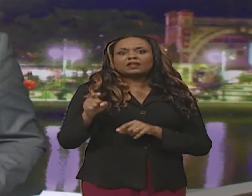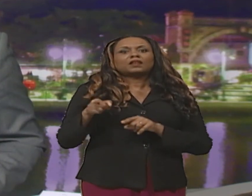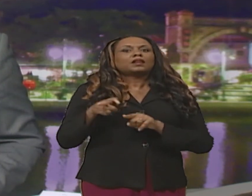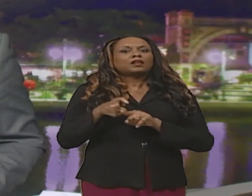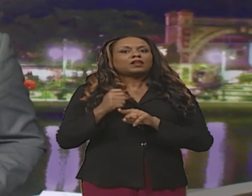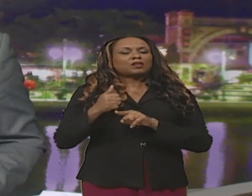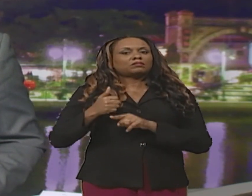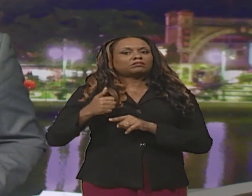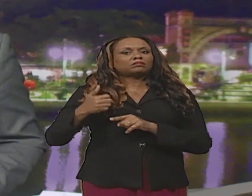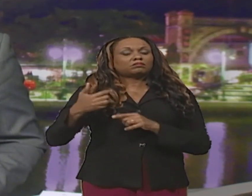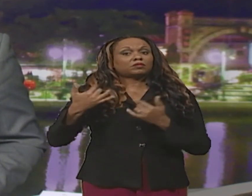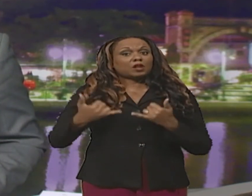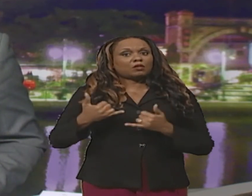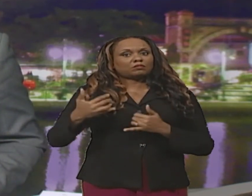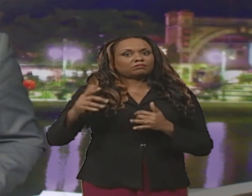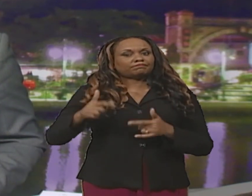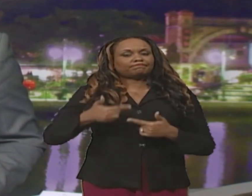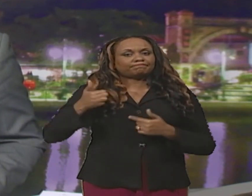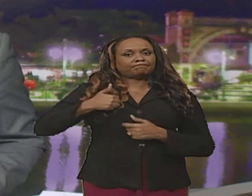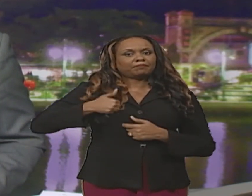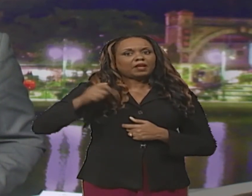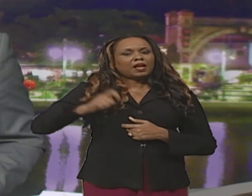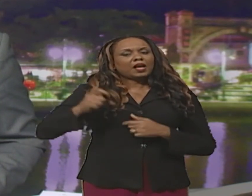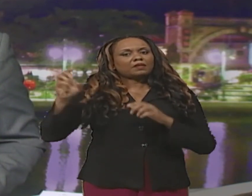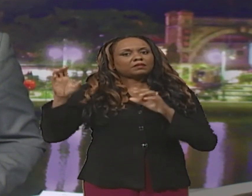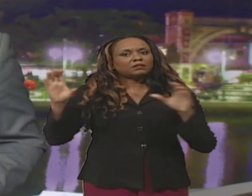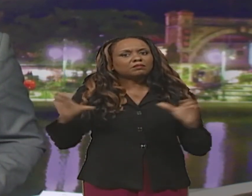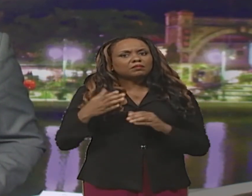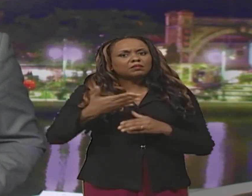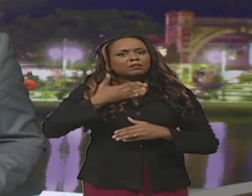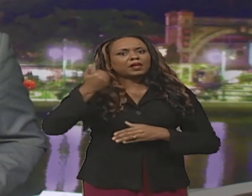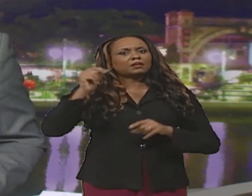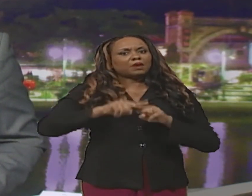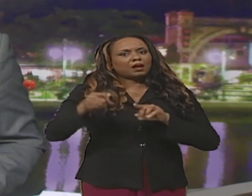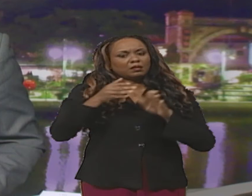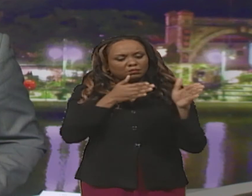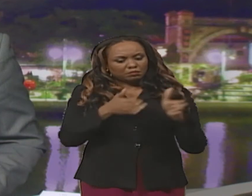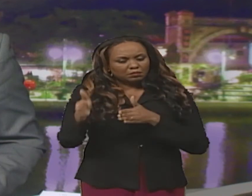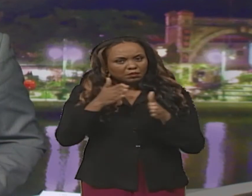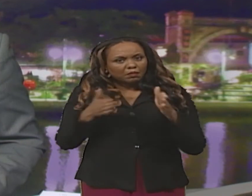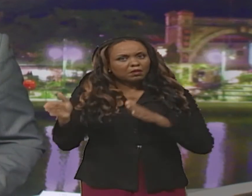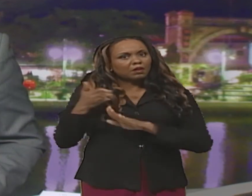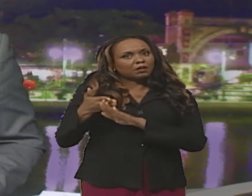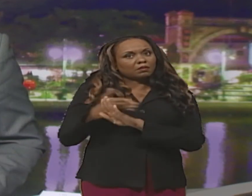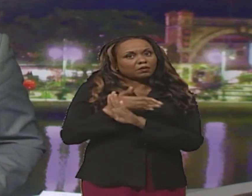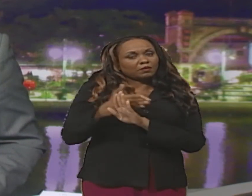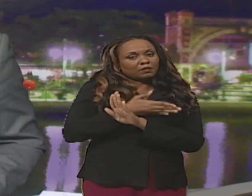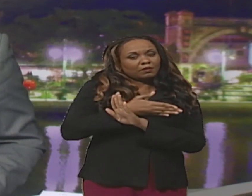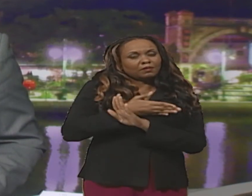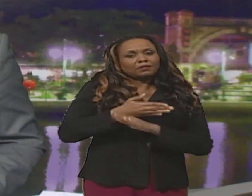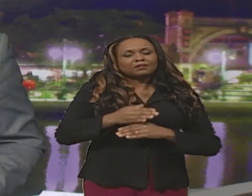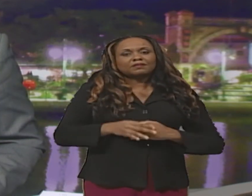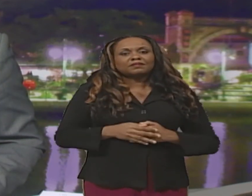Carter, told the students to always do their best, but remember to prepare beforehand.